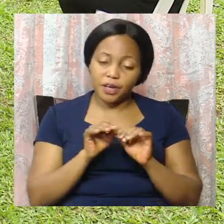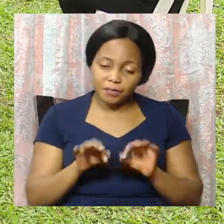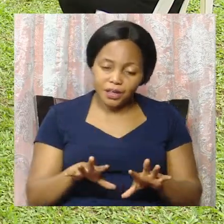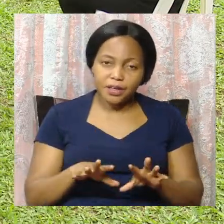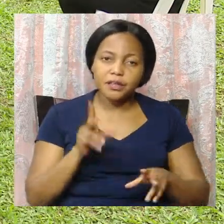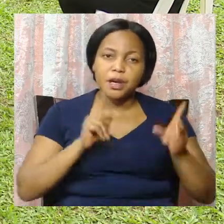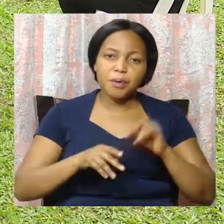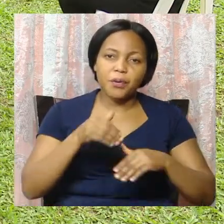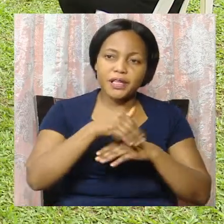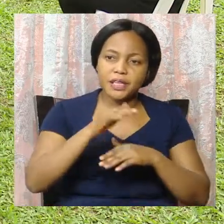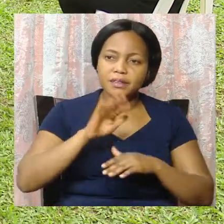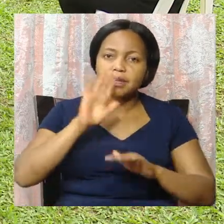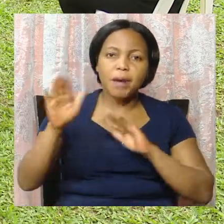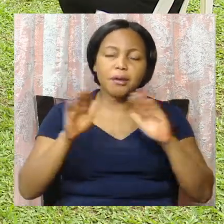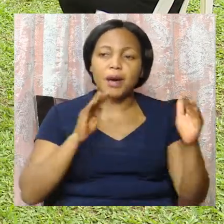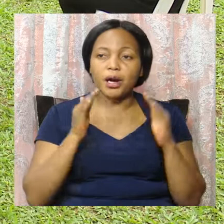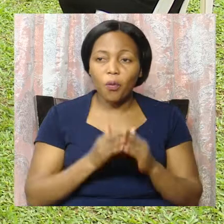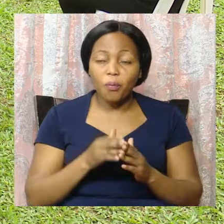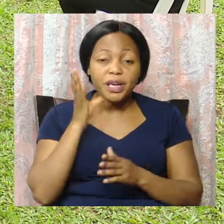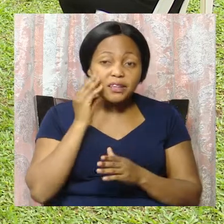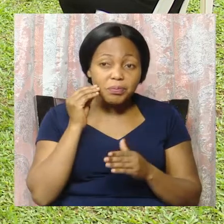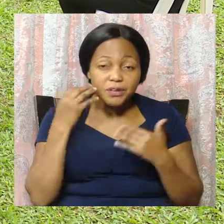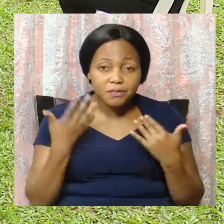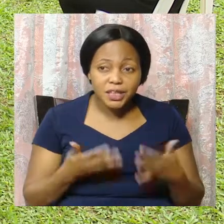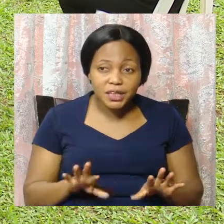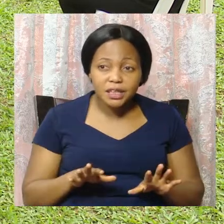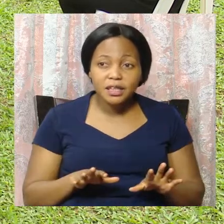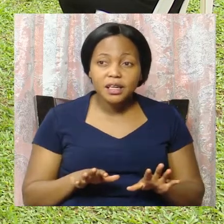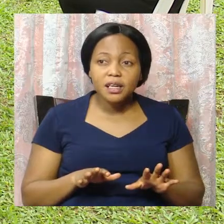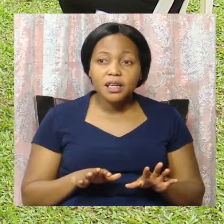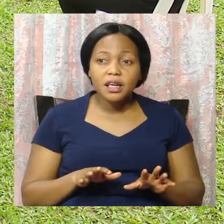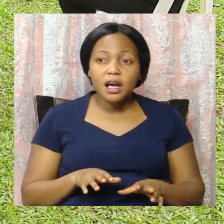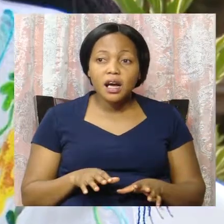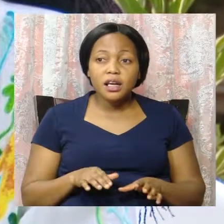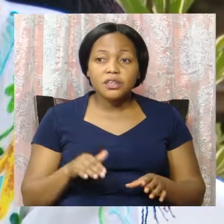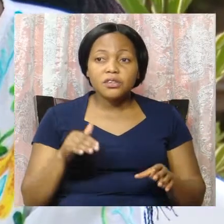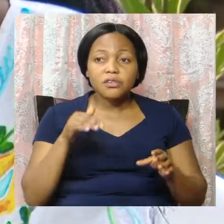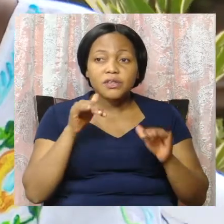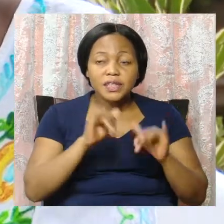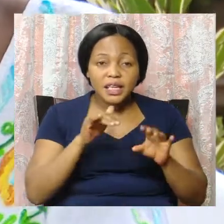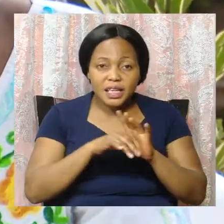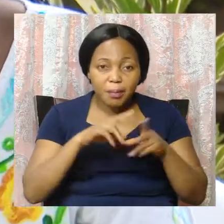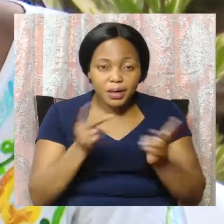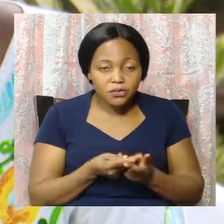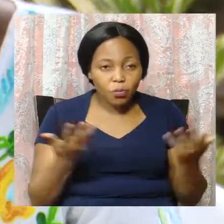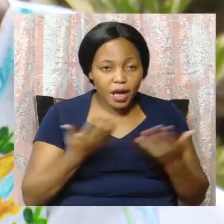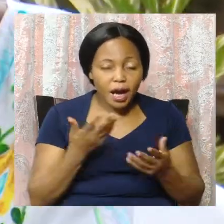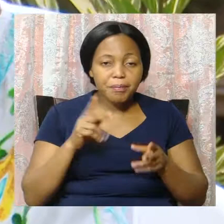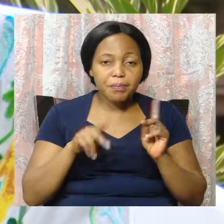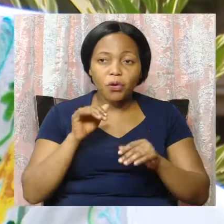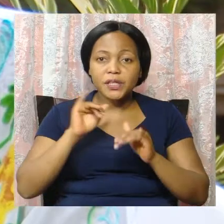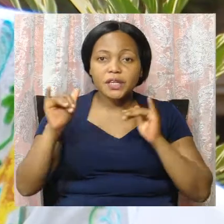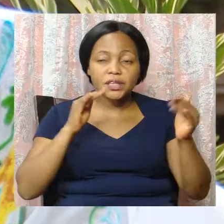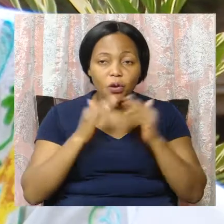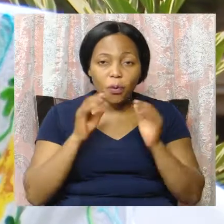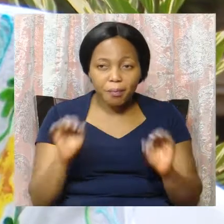we've had lockdowns. I think all of us experienced the lockdown. Was anybody in a place where they didn't experience the